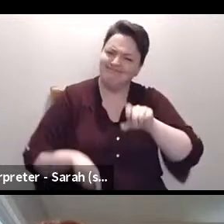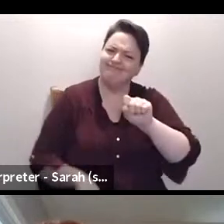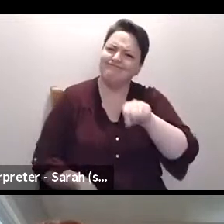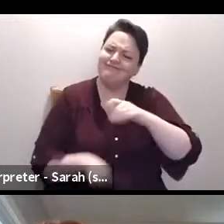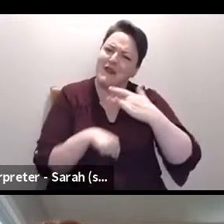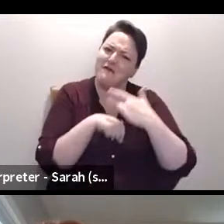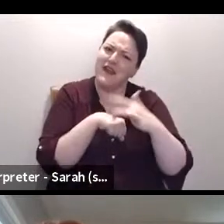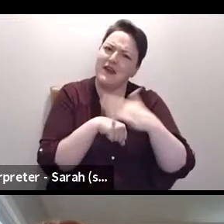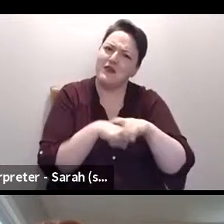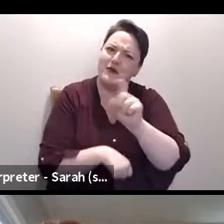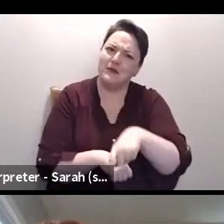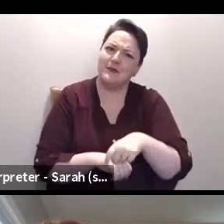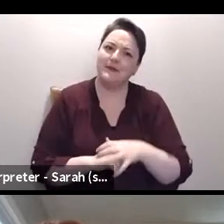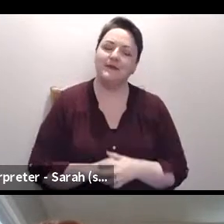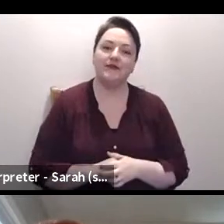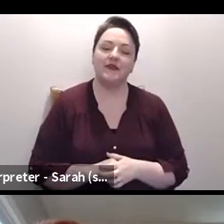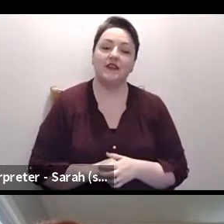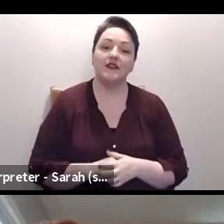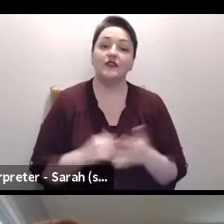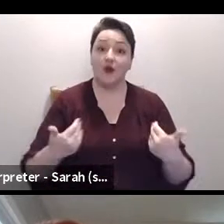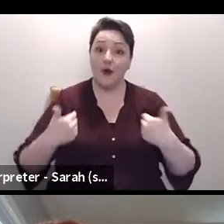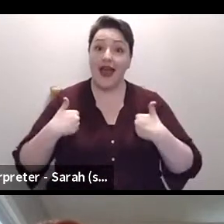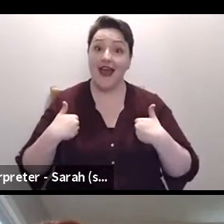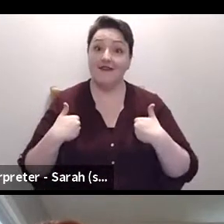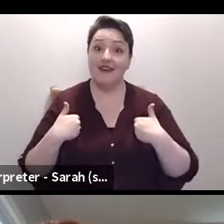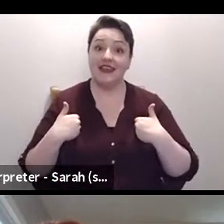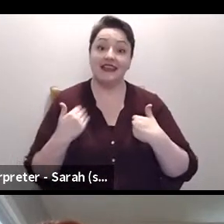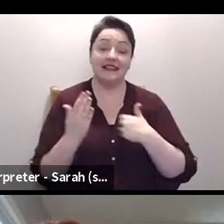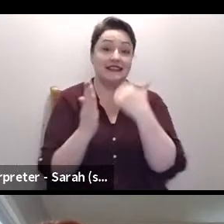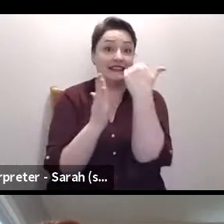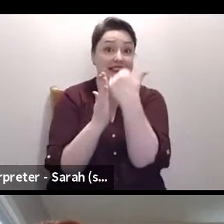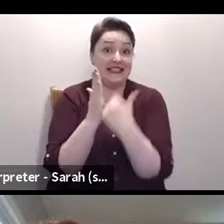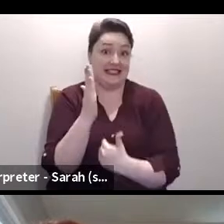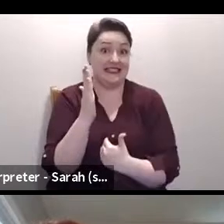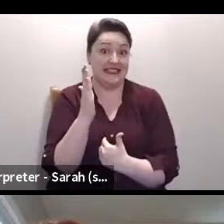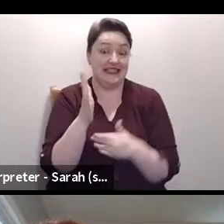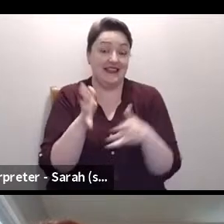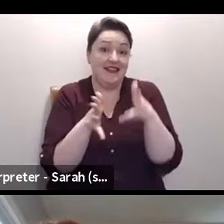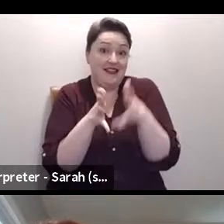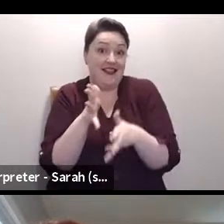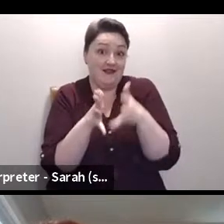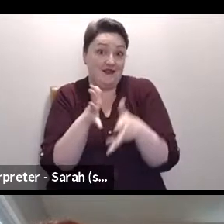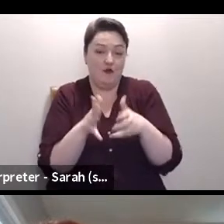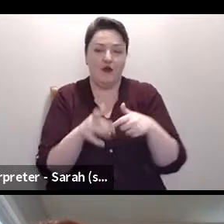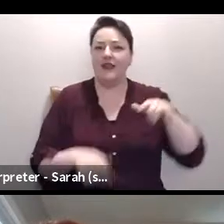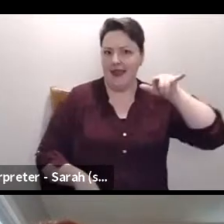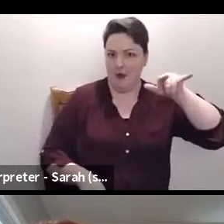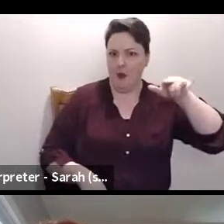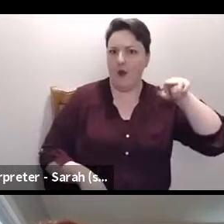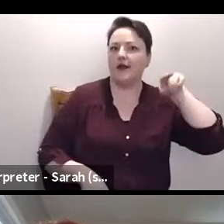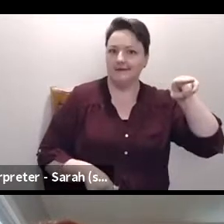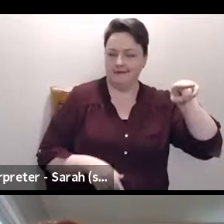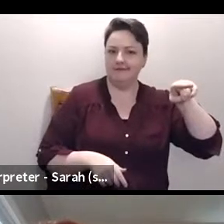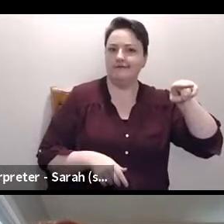think having these phone lists at these big vaccine events, I know they're doing that at the airport also, that if they